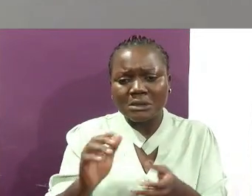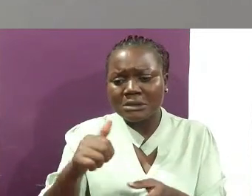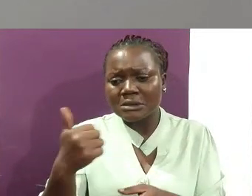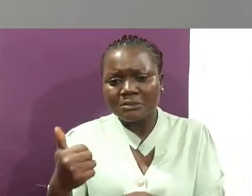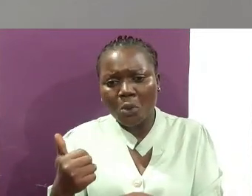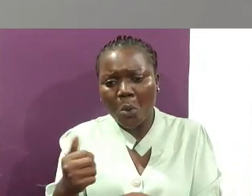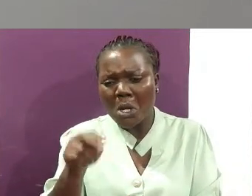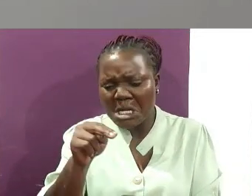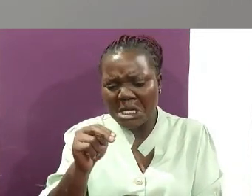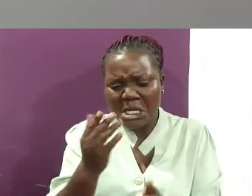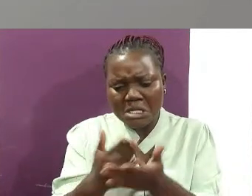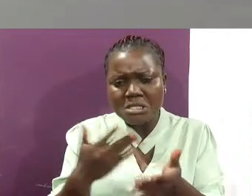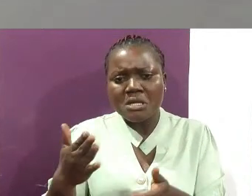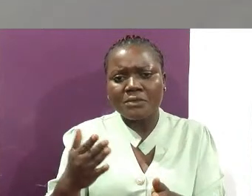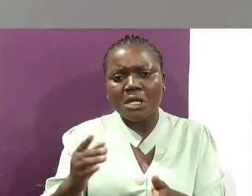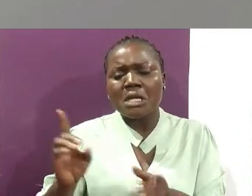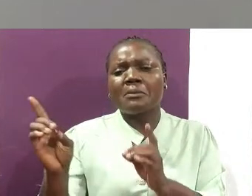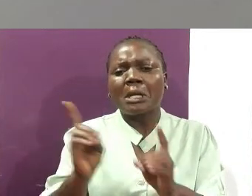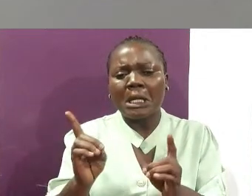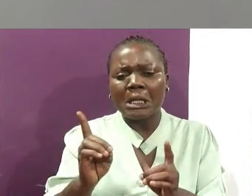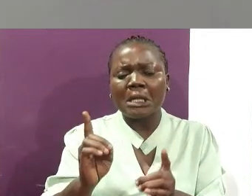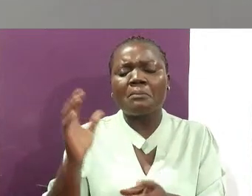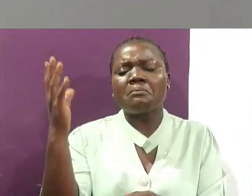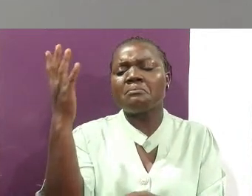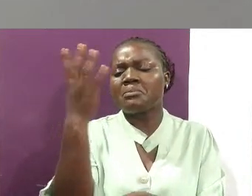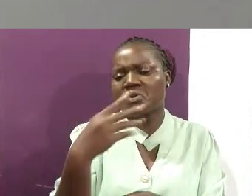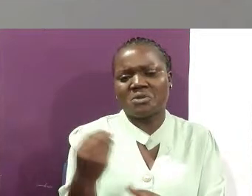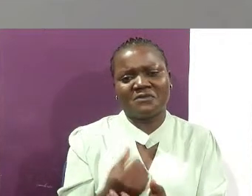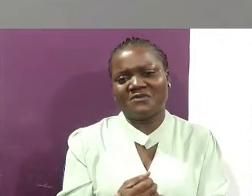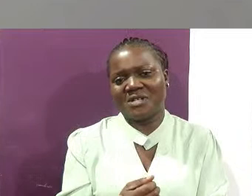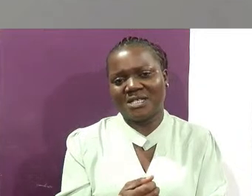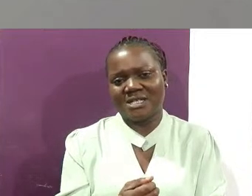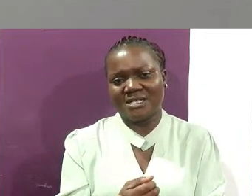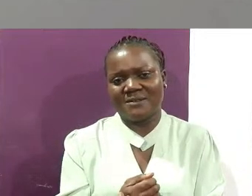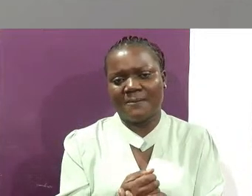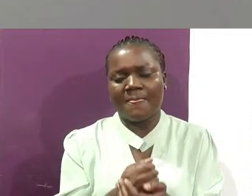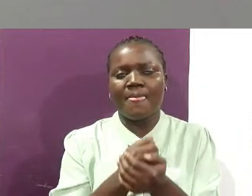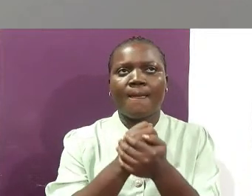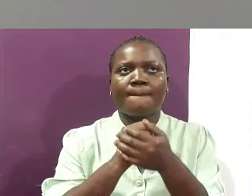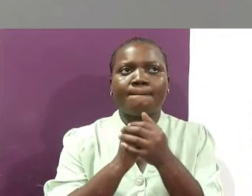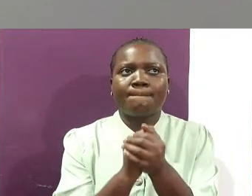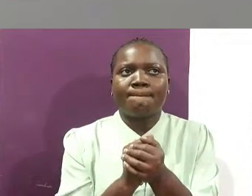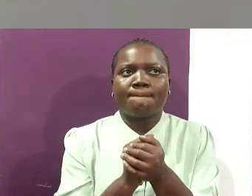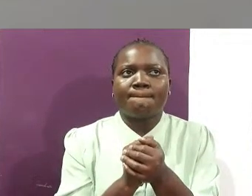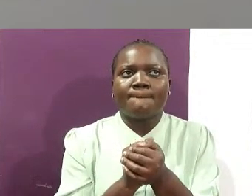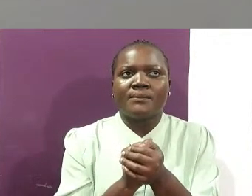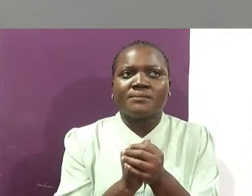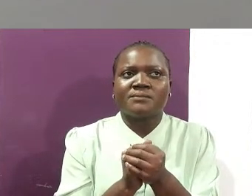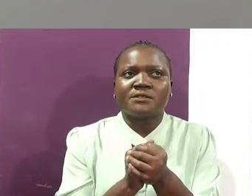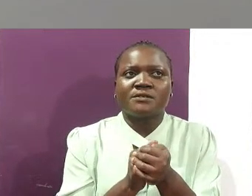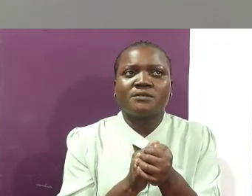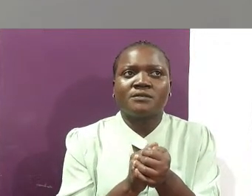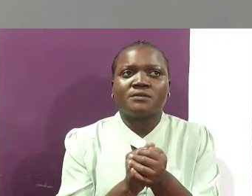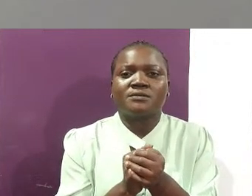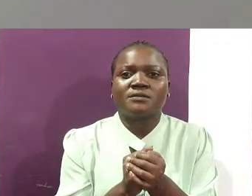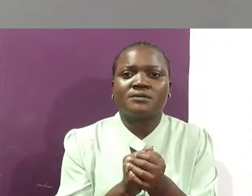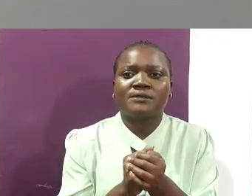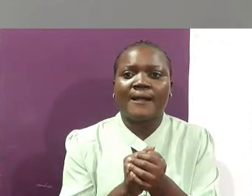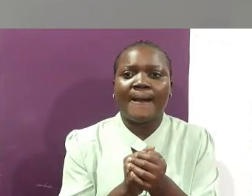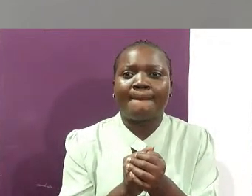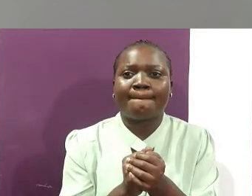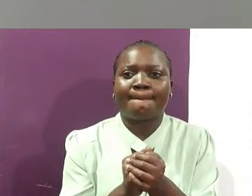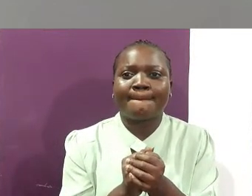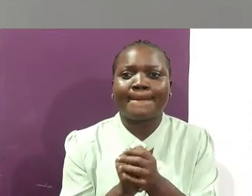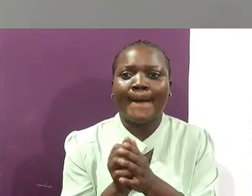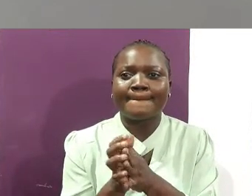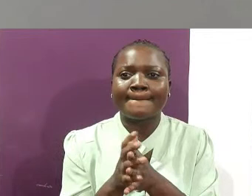Because the Bible says in John 13, 34 through 35, a new commandment I give to you, that you love one another, as I have loved you,